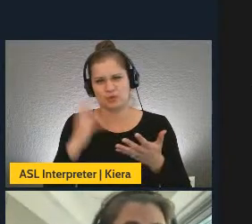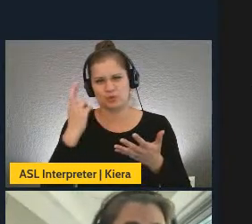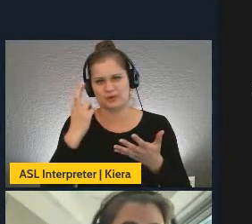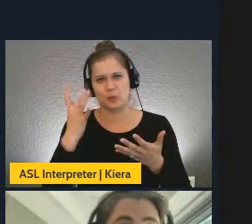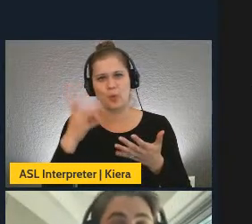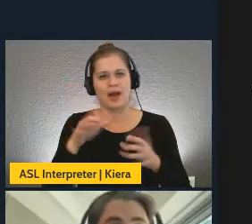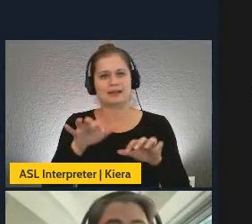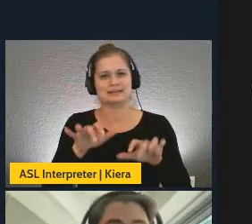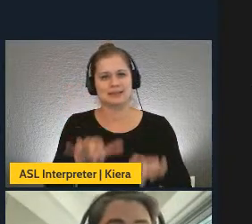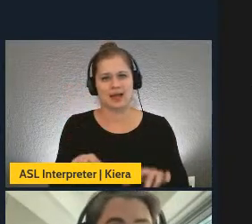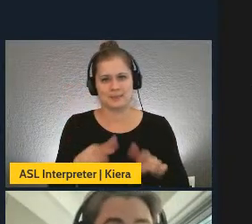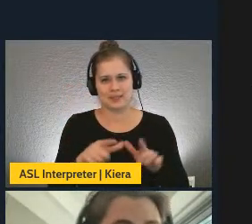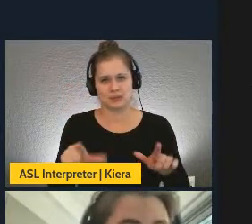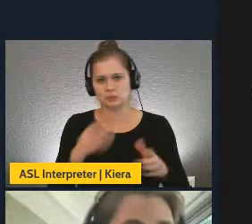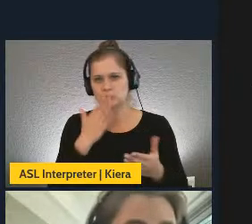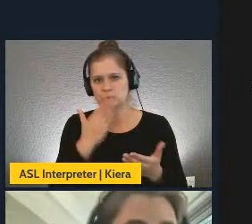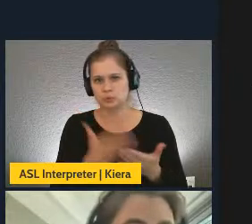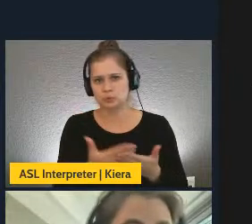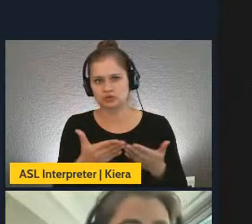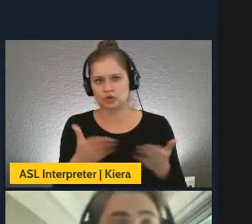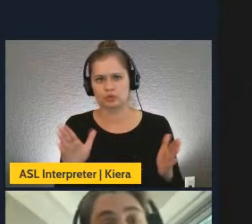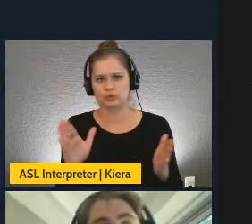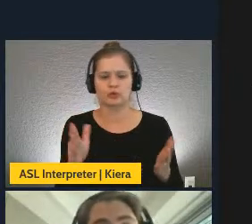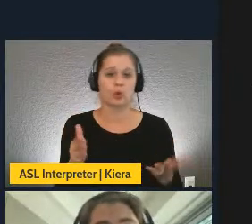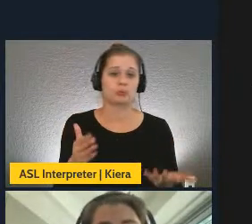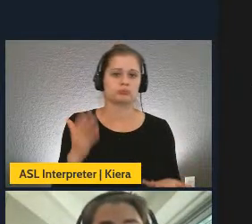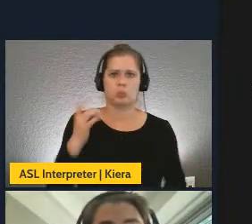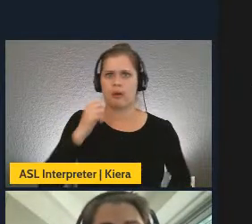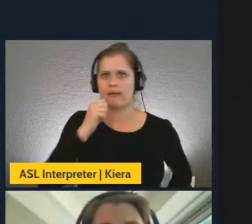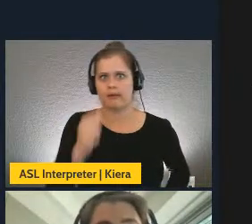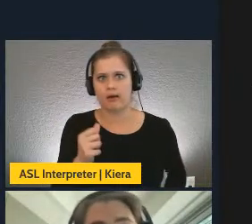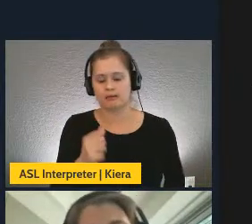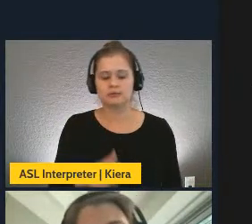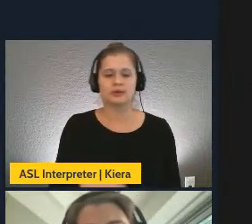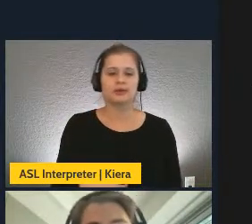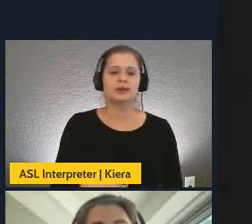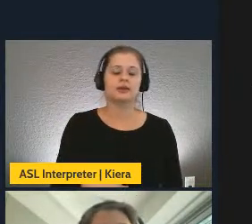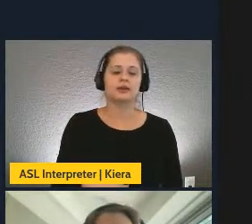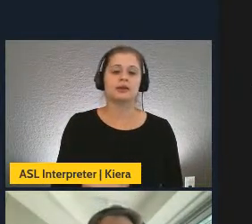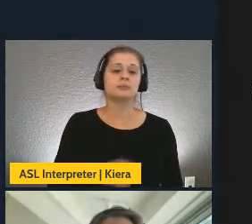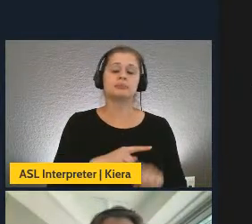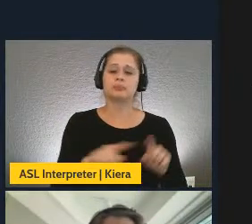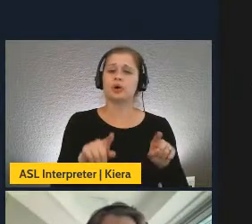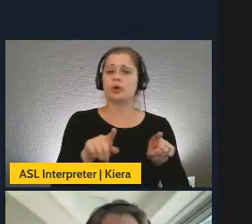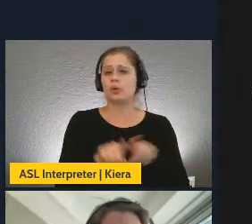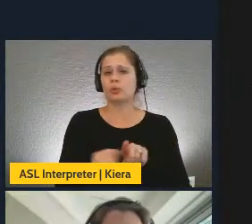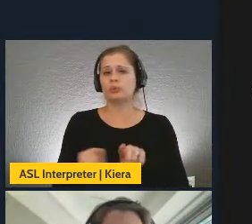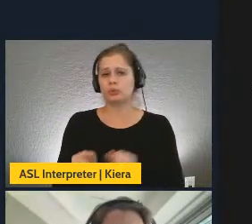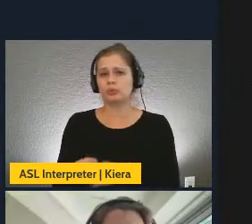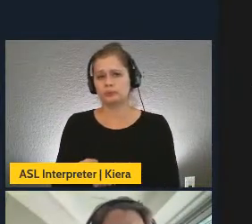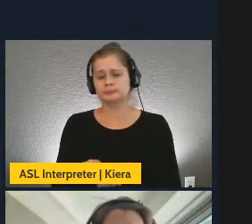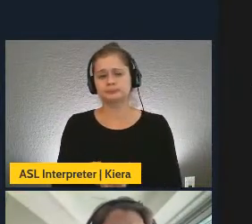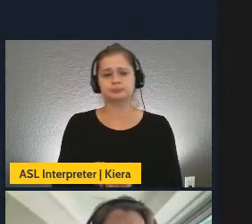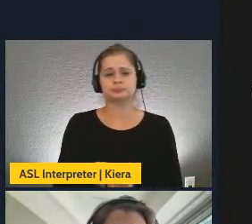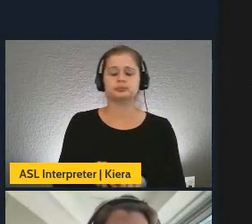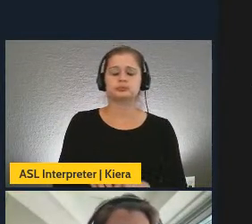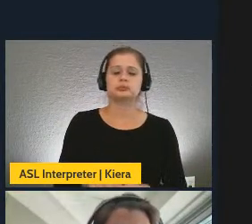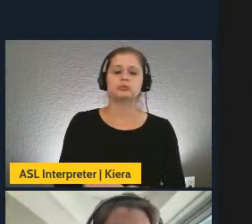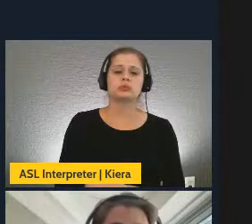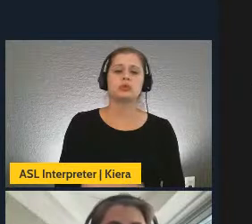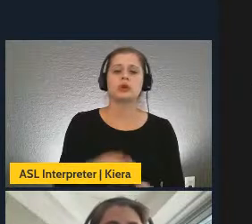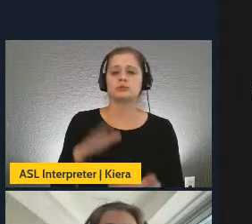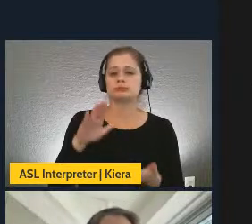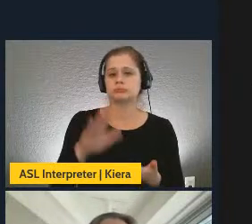languages are good in general. So why not, pretty much? But also, other than that, there's also the fact that you'd have reduced